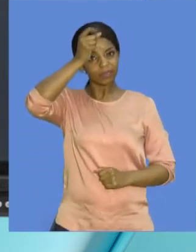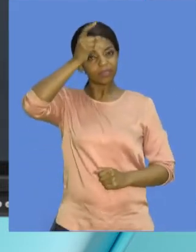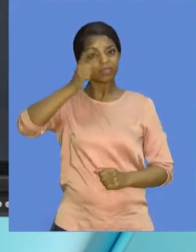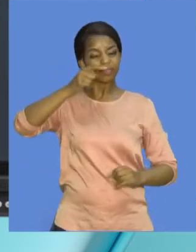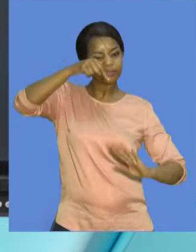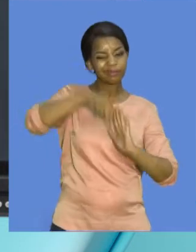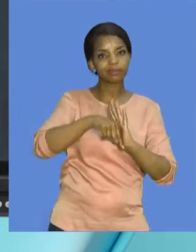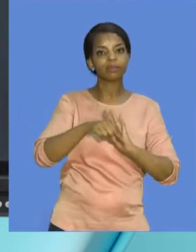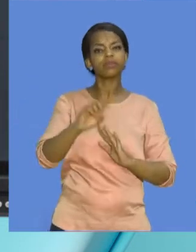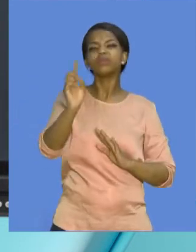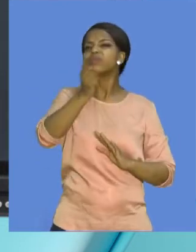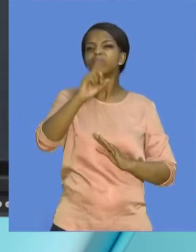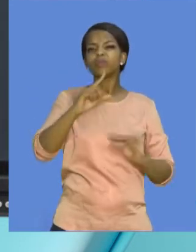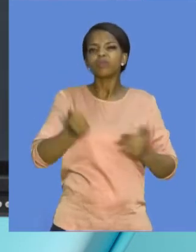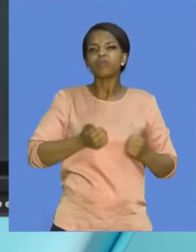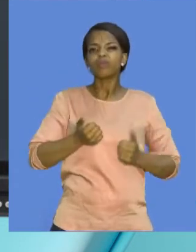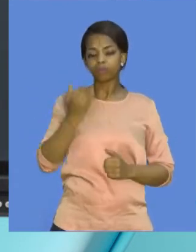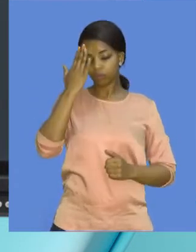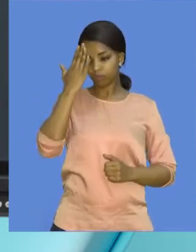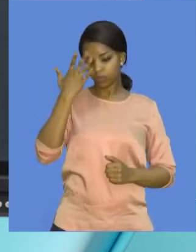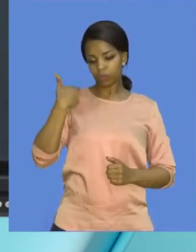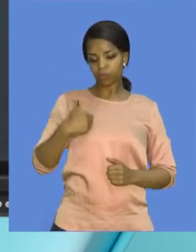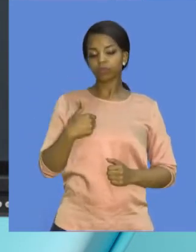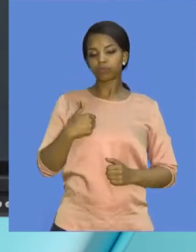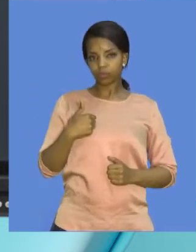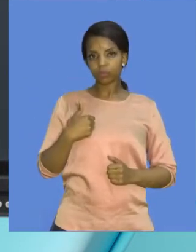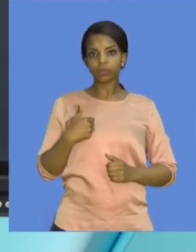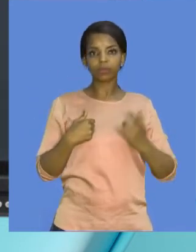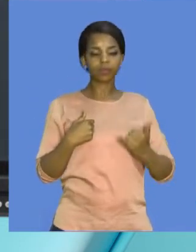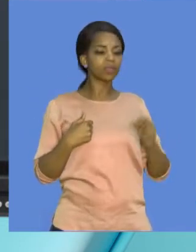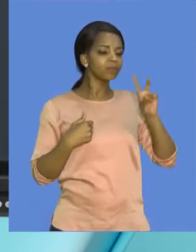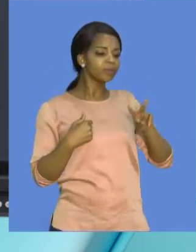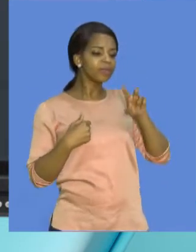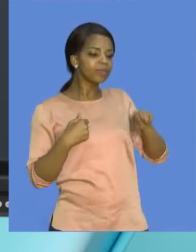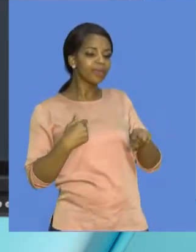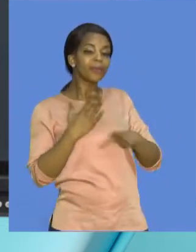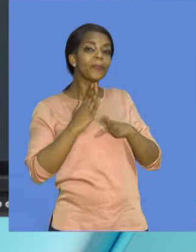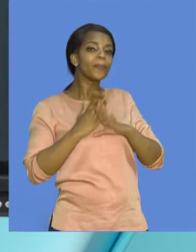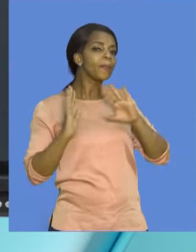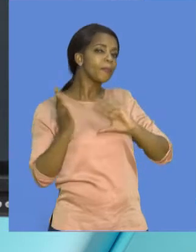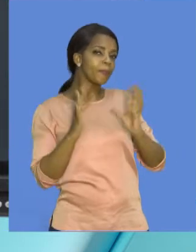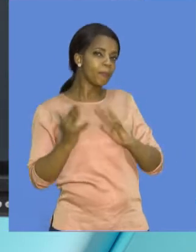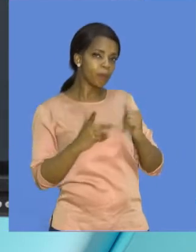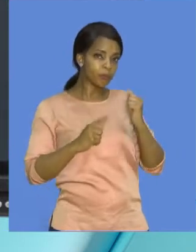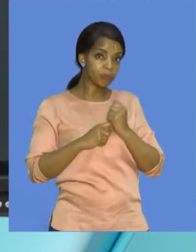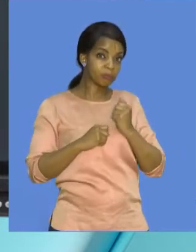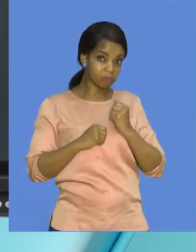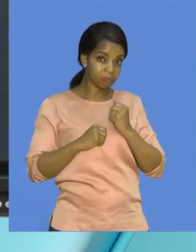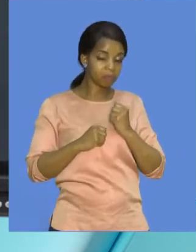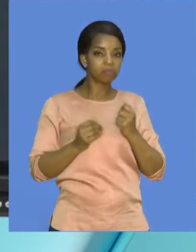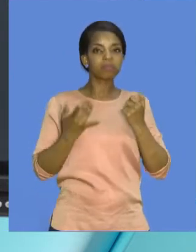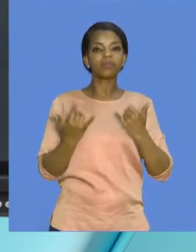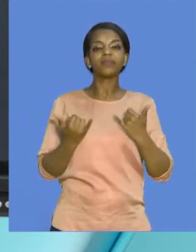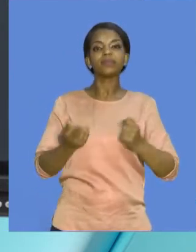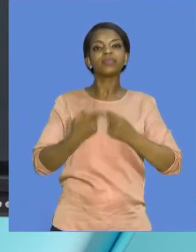of thinking what we already know to how point charges interact with each other in space. So our theme for